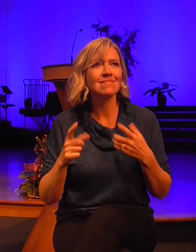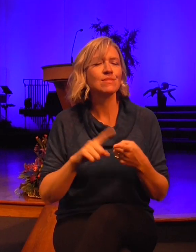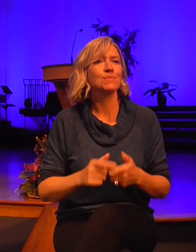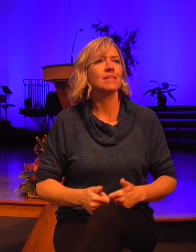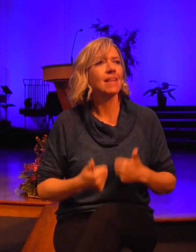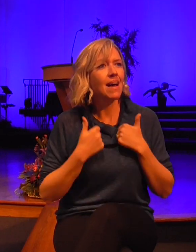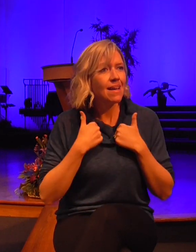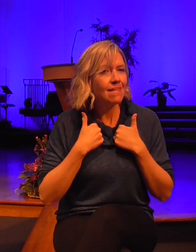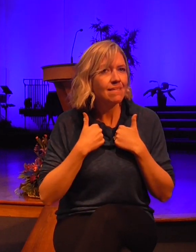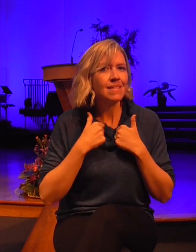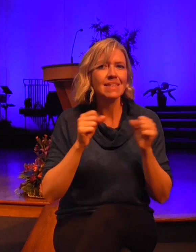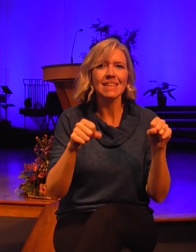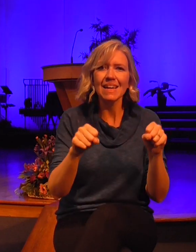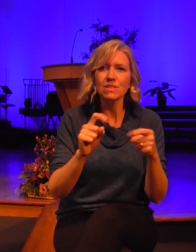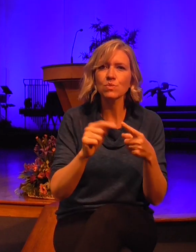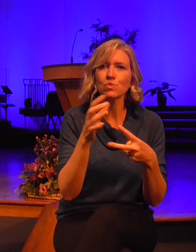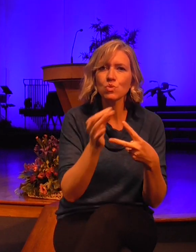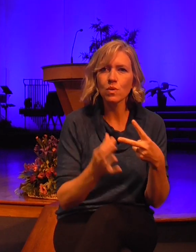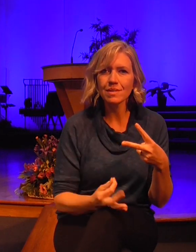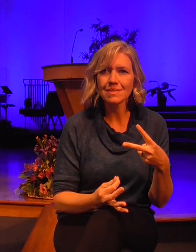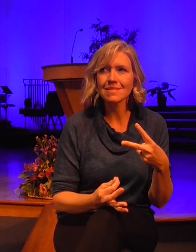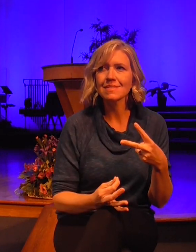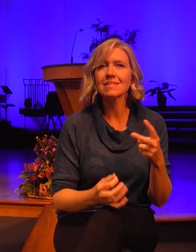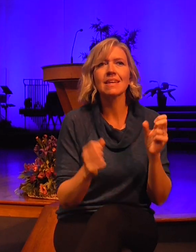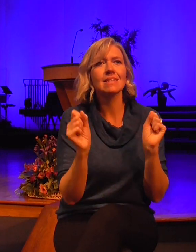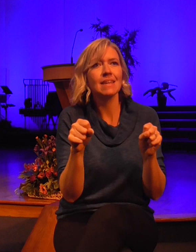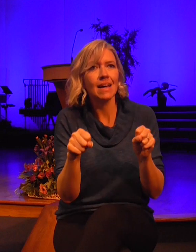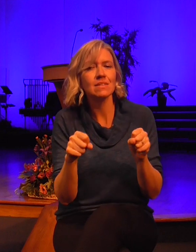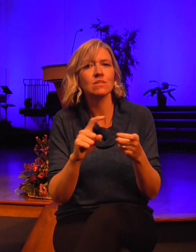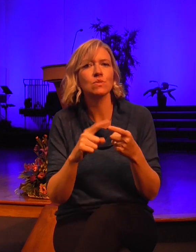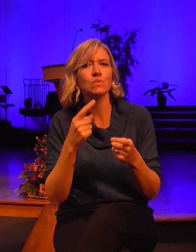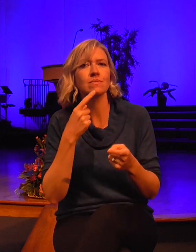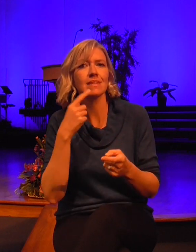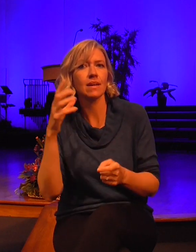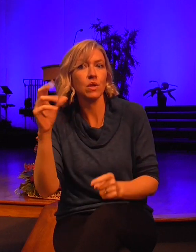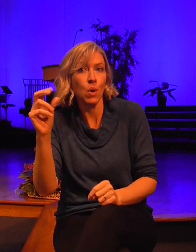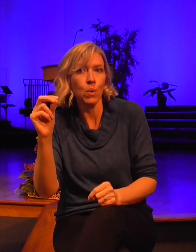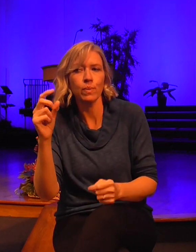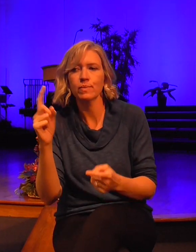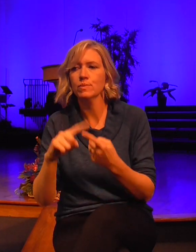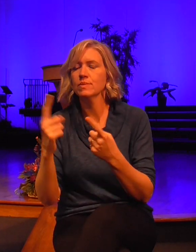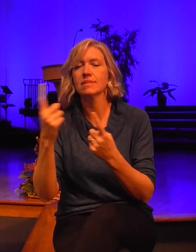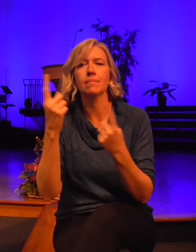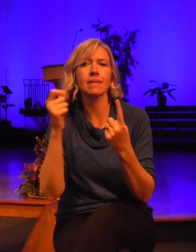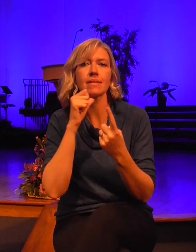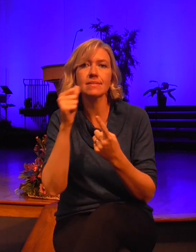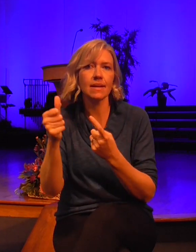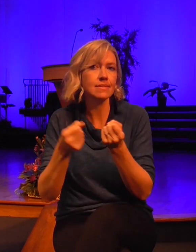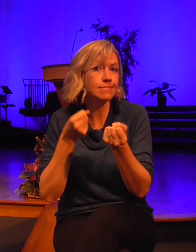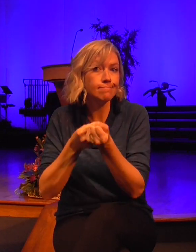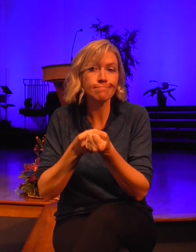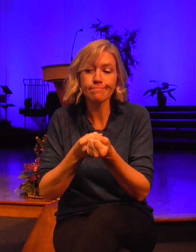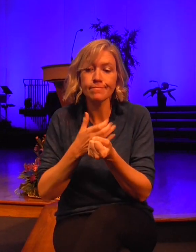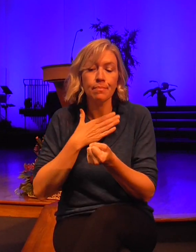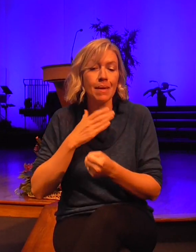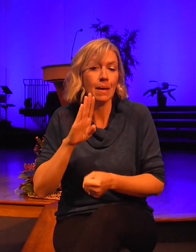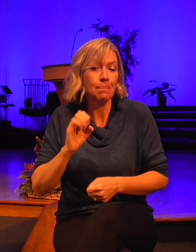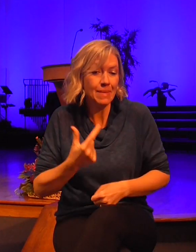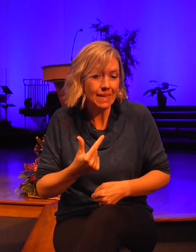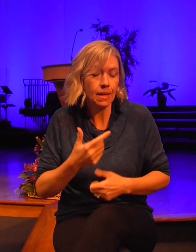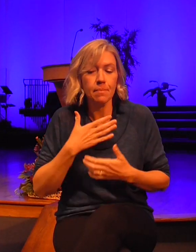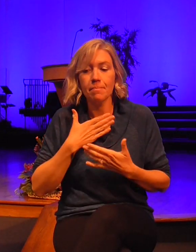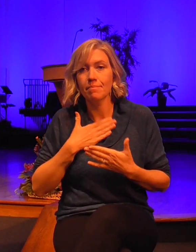to choice, yes to saying no to that which no longer serves my being or my